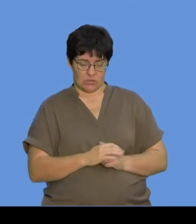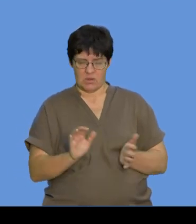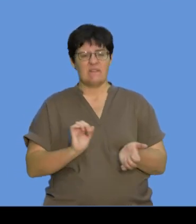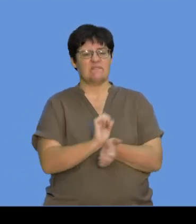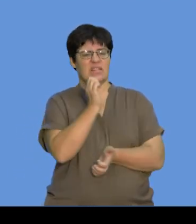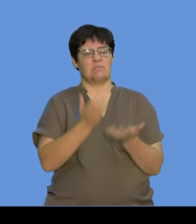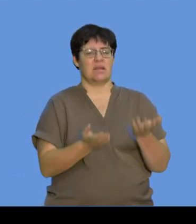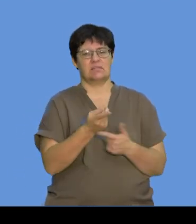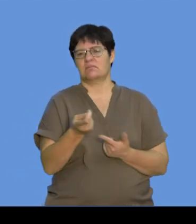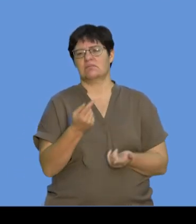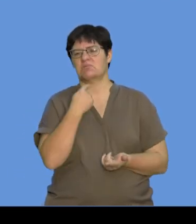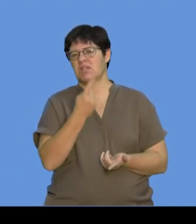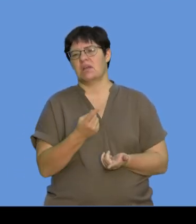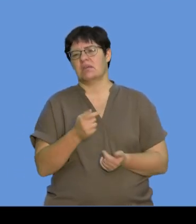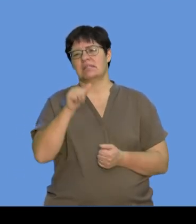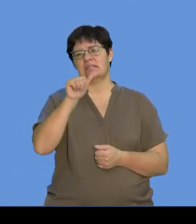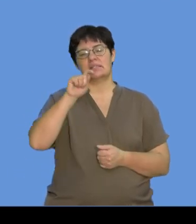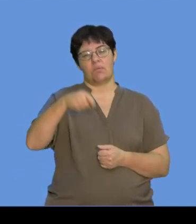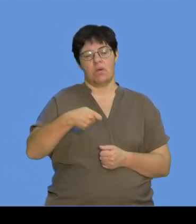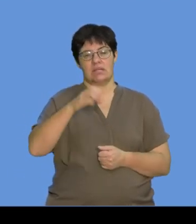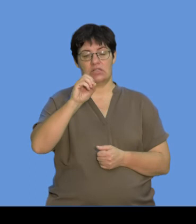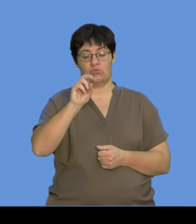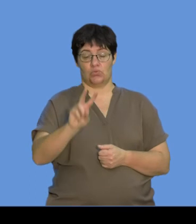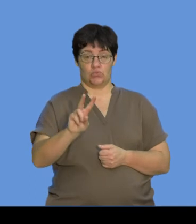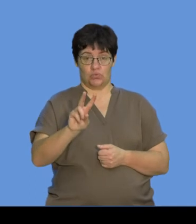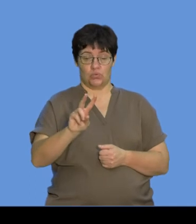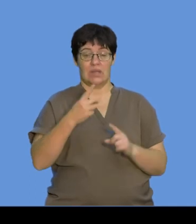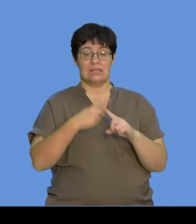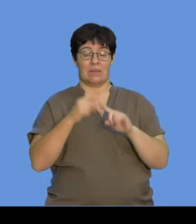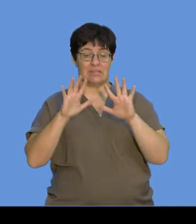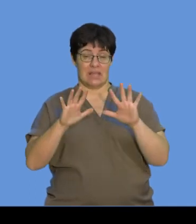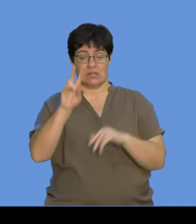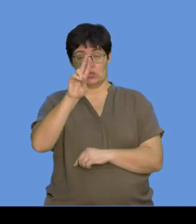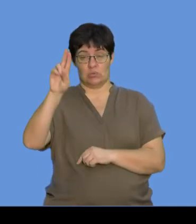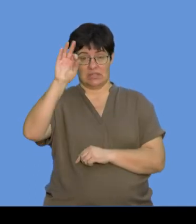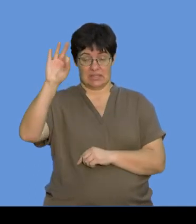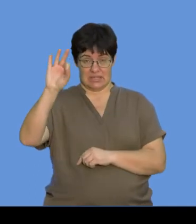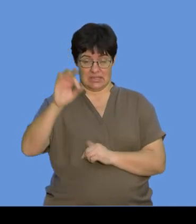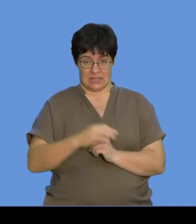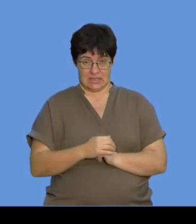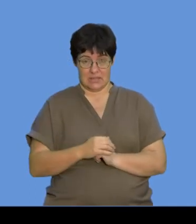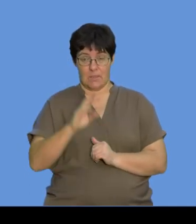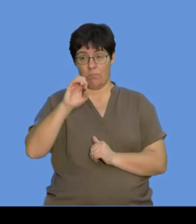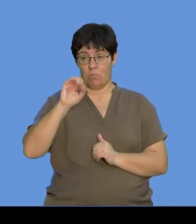contains 6,02 times 10 exponent 23 molecules,